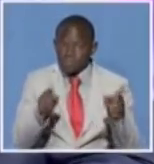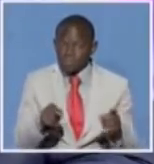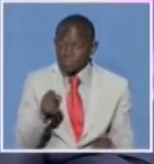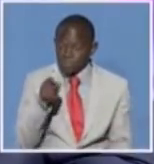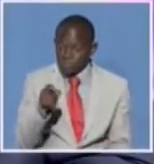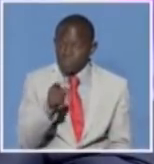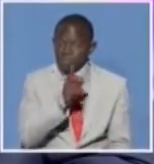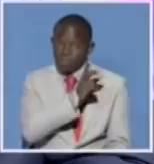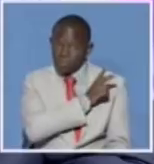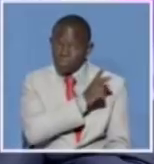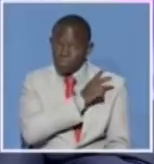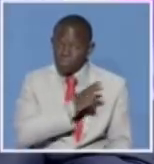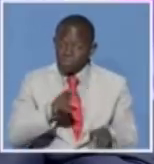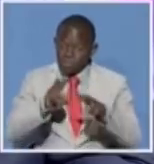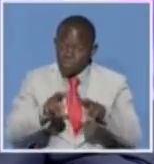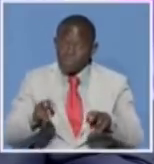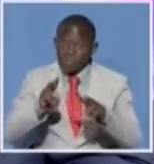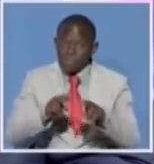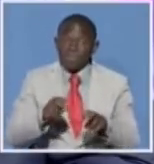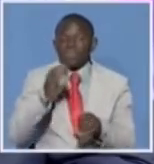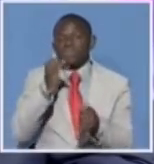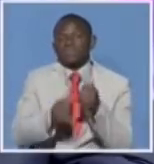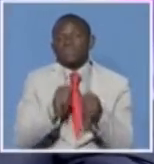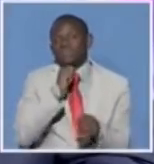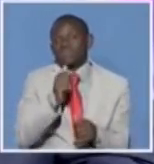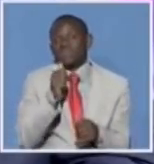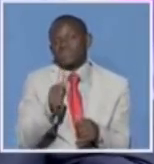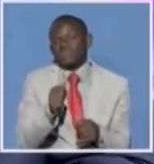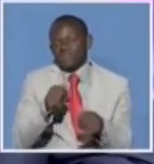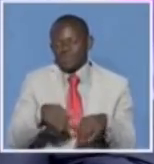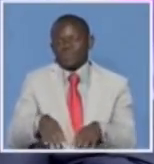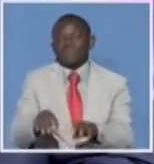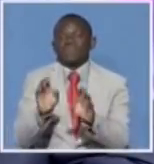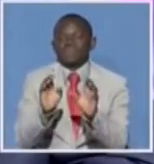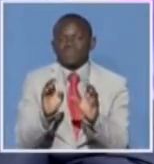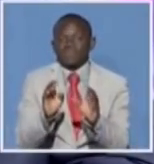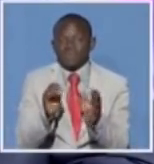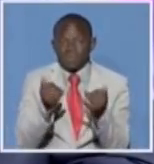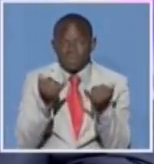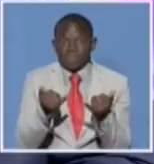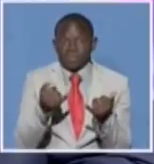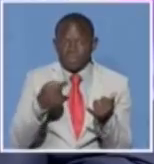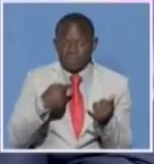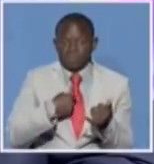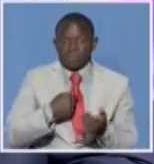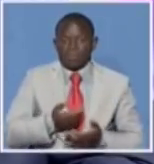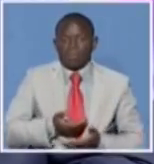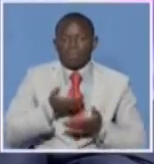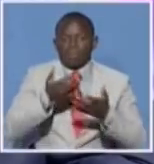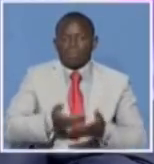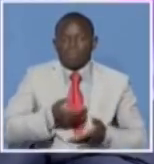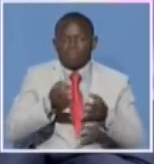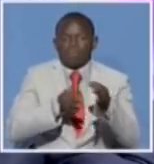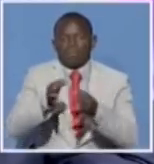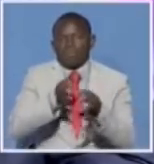are investigations which are ongoing. We wouldn't want to compromise the investigations, and therefore I